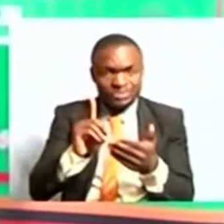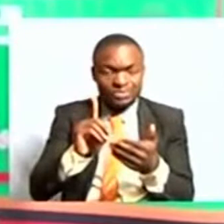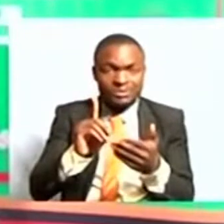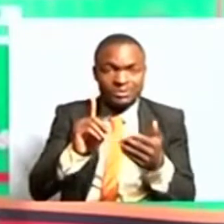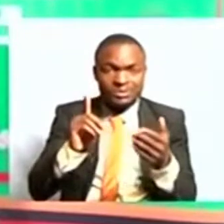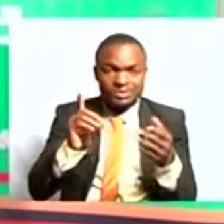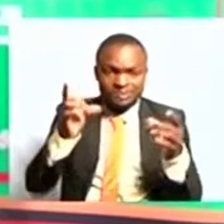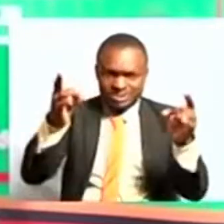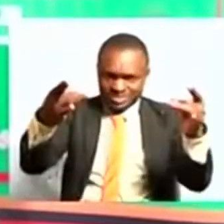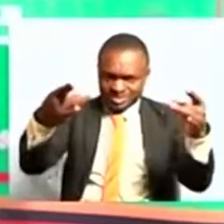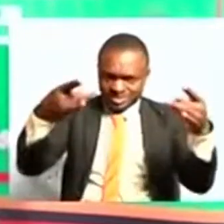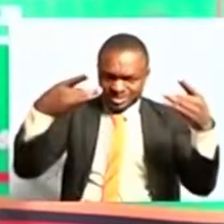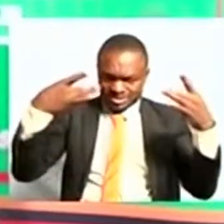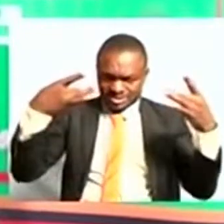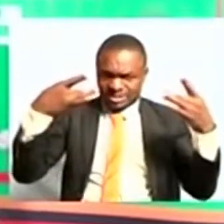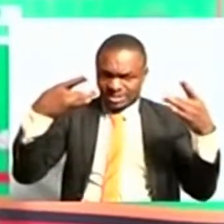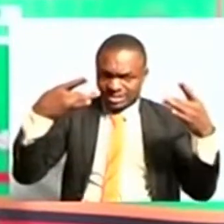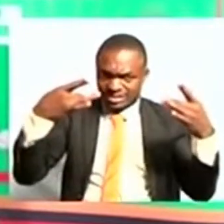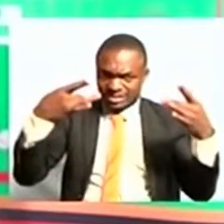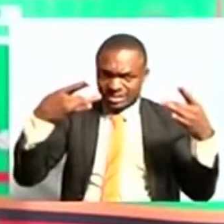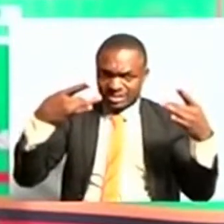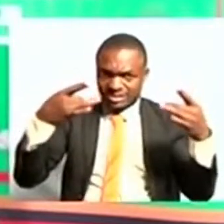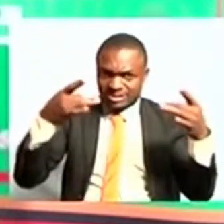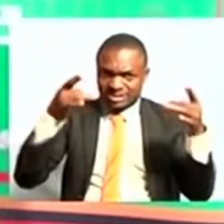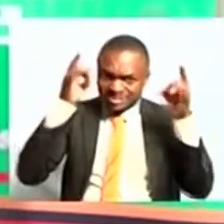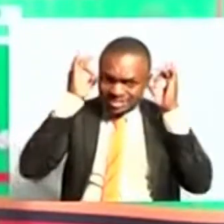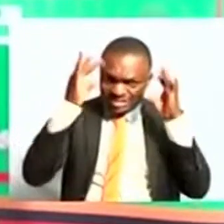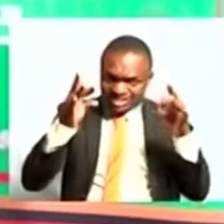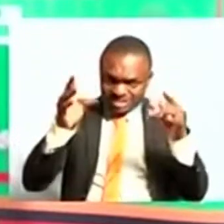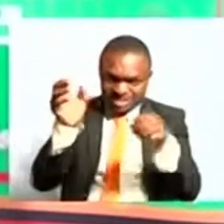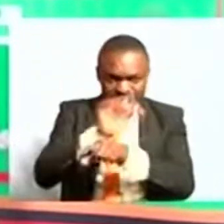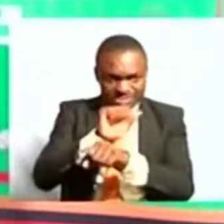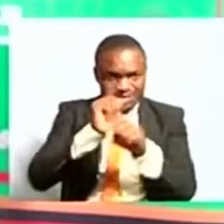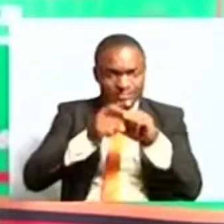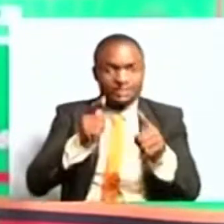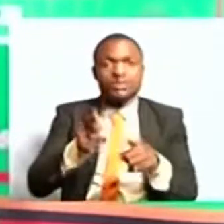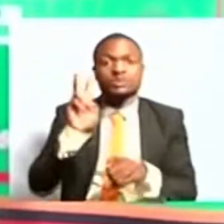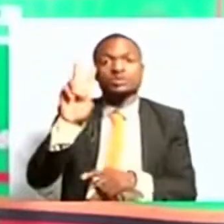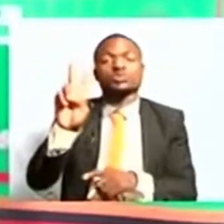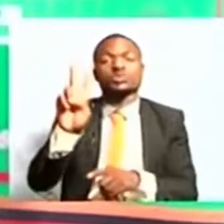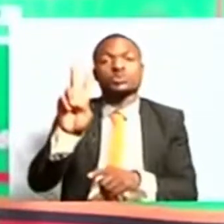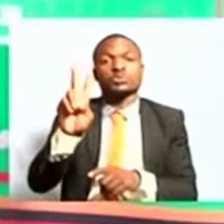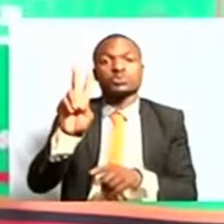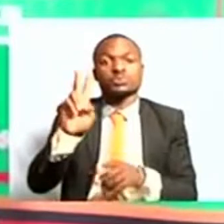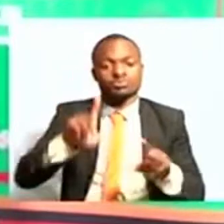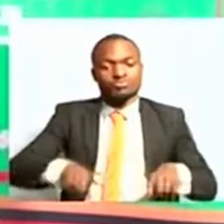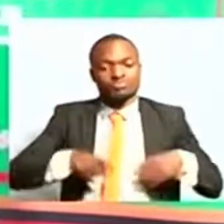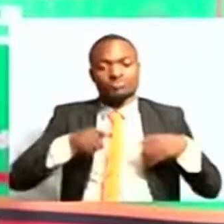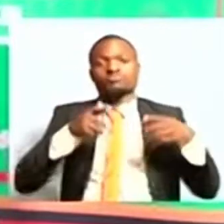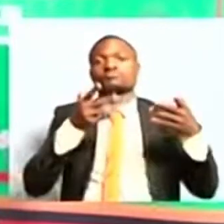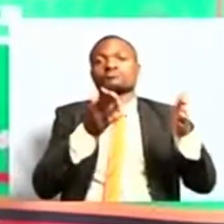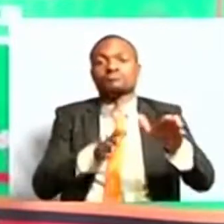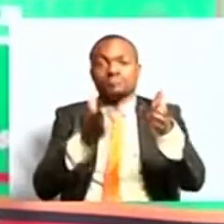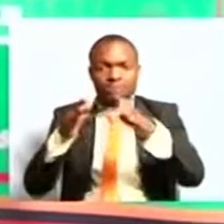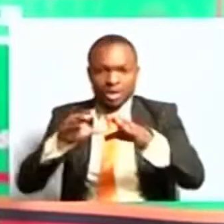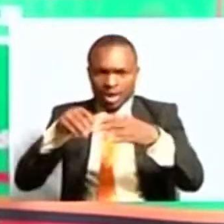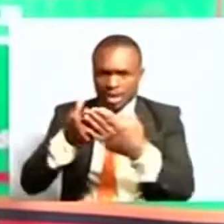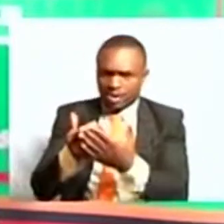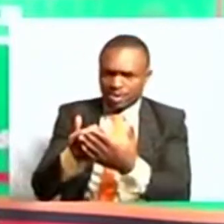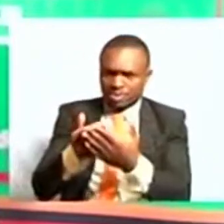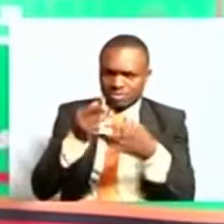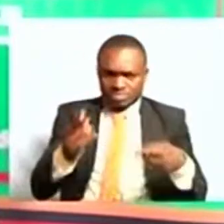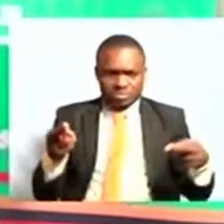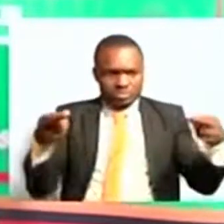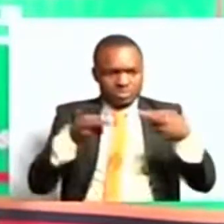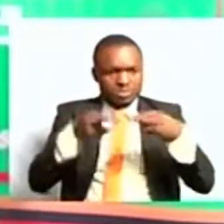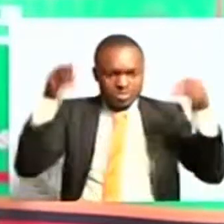causing death by dangerous driving, but two lives in separate ways have been lost. So how do you reconcile the